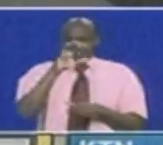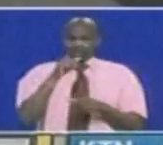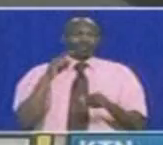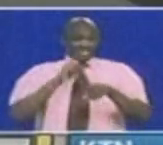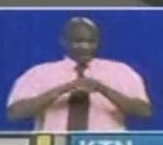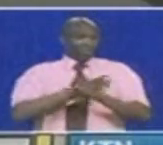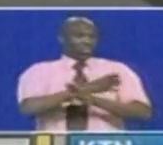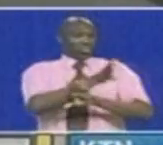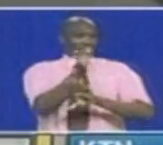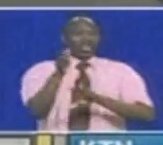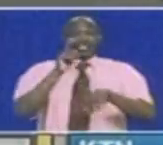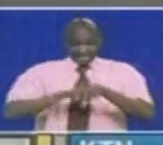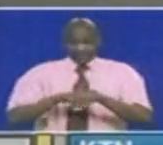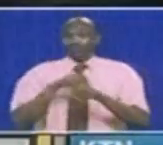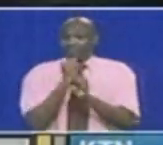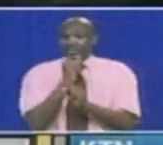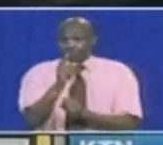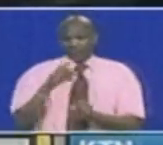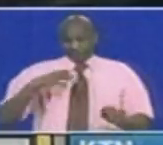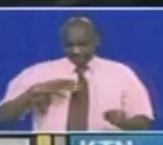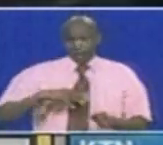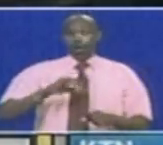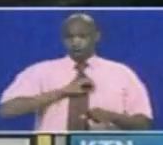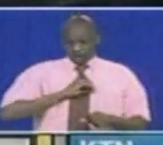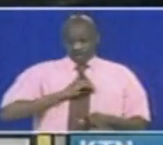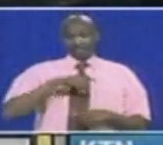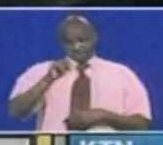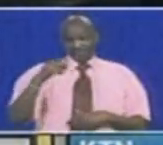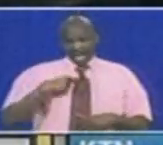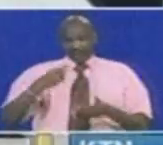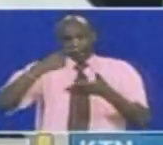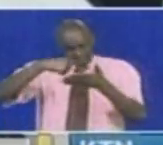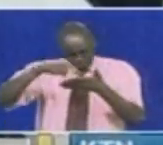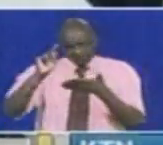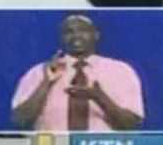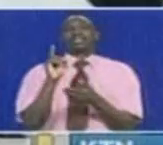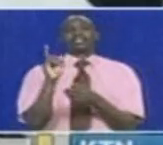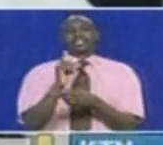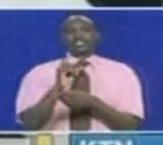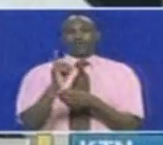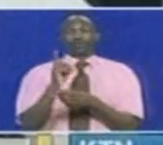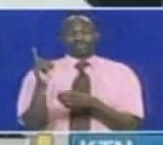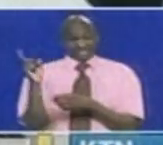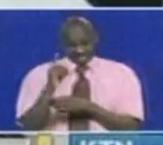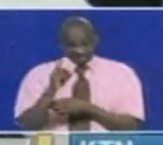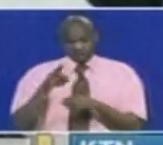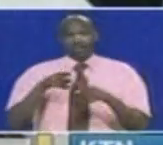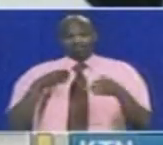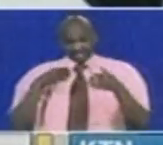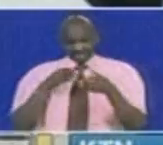as they sought to ensure that Matatu owners had installed the approved models. We are doing the annual,